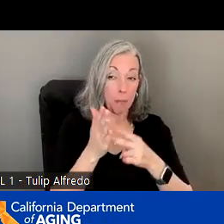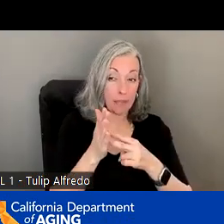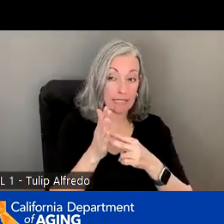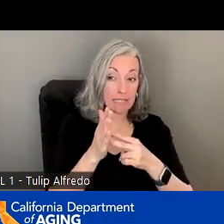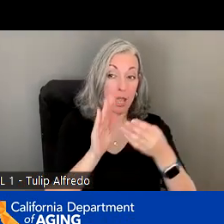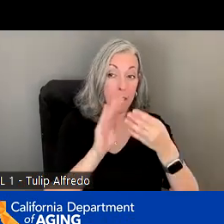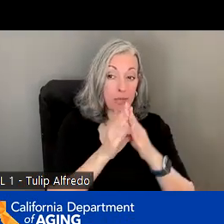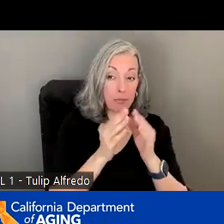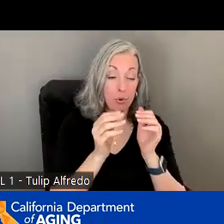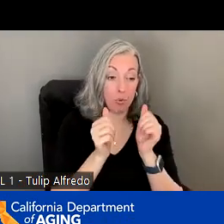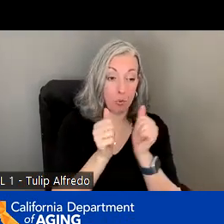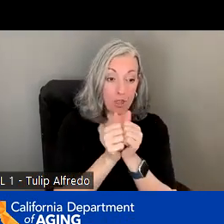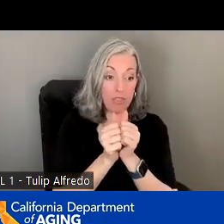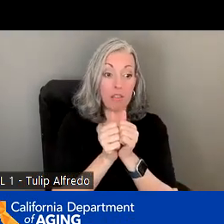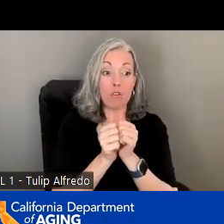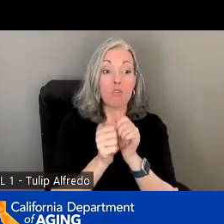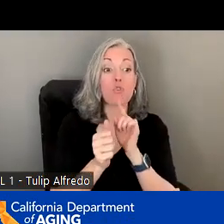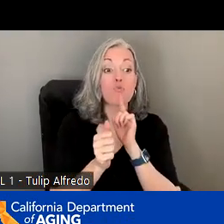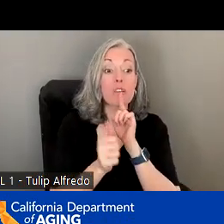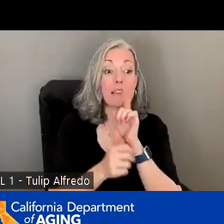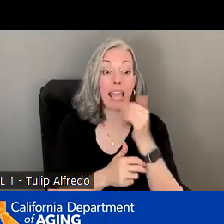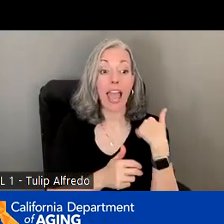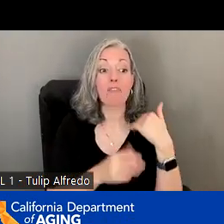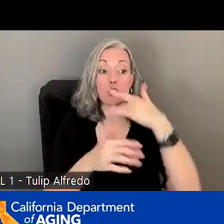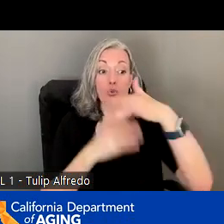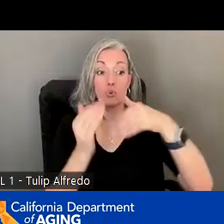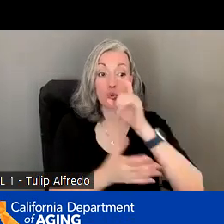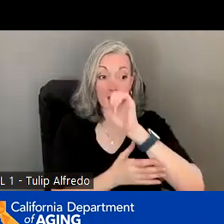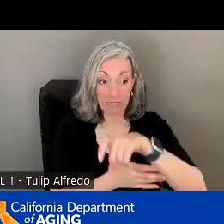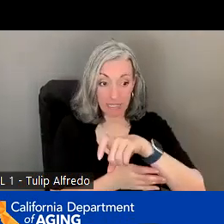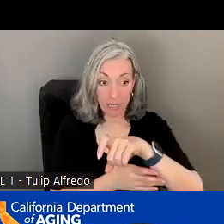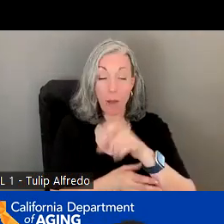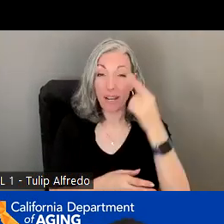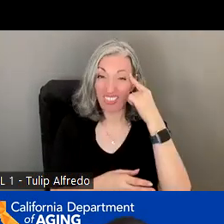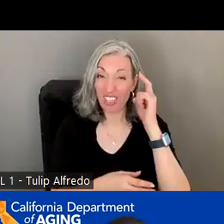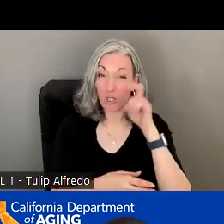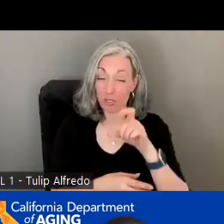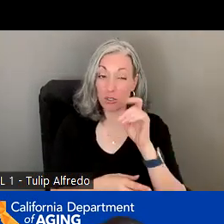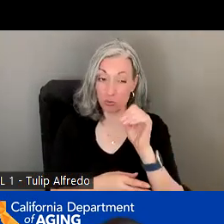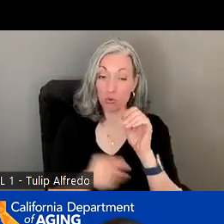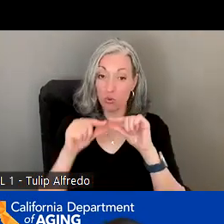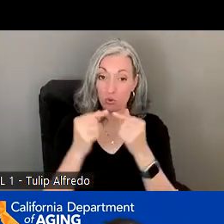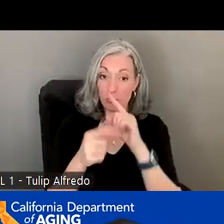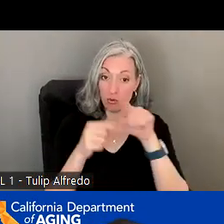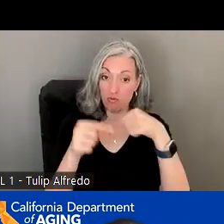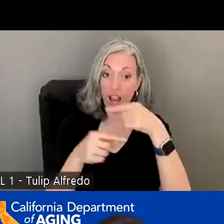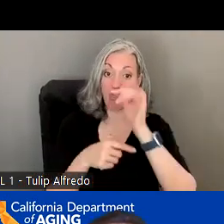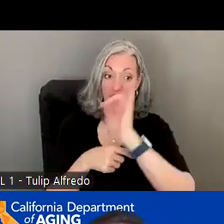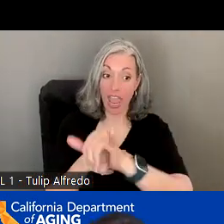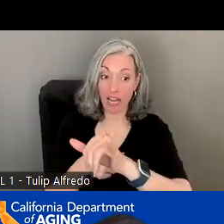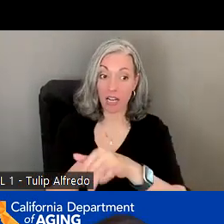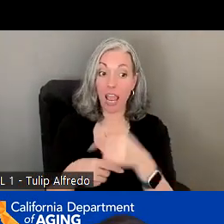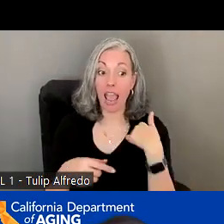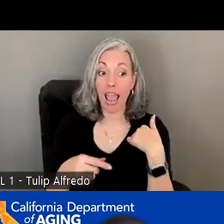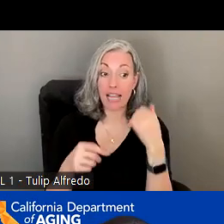significant social need. But I think you need to do a focus group specifically around that. I sent 60 people to our